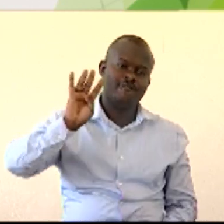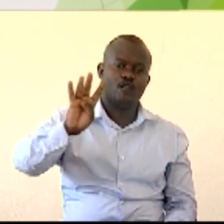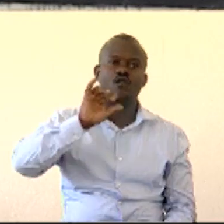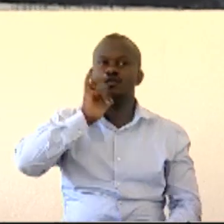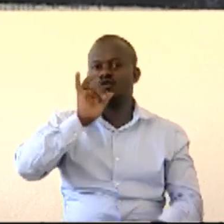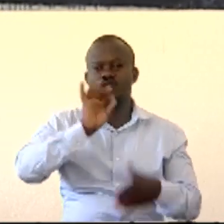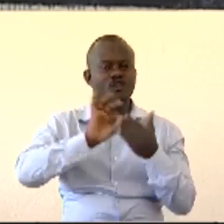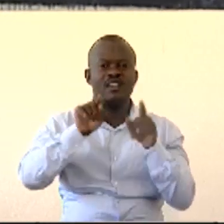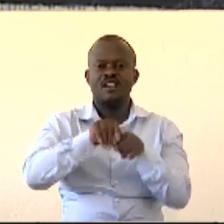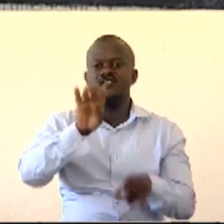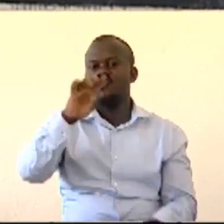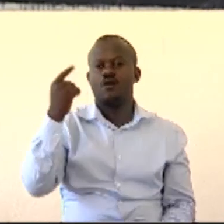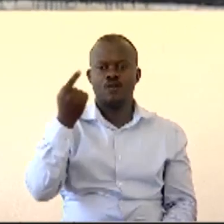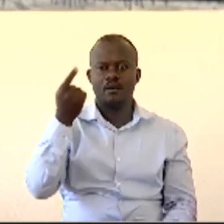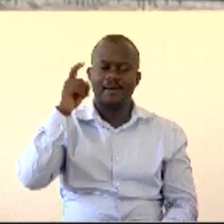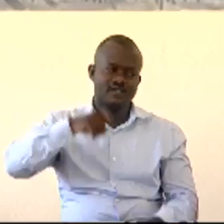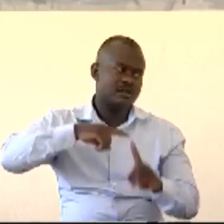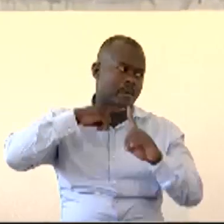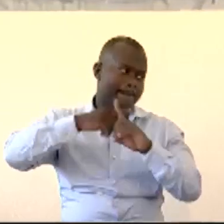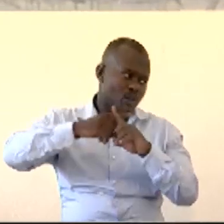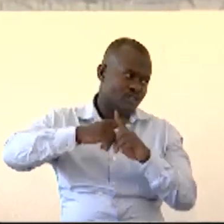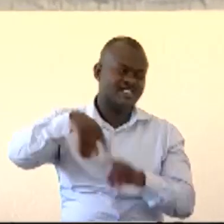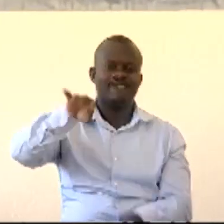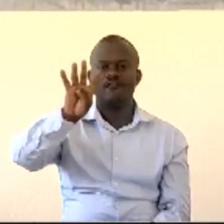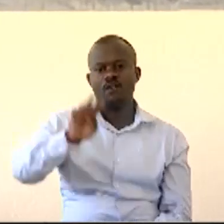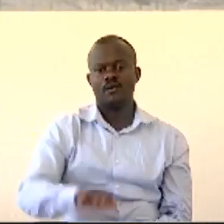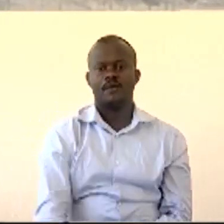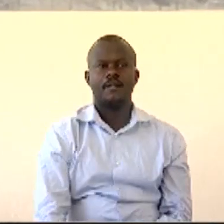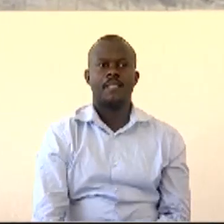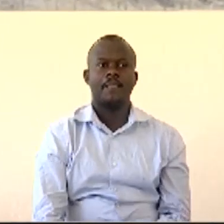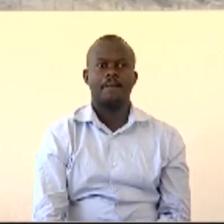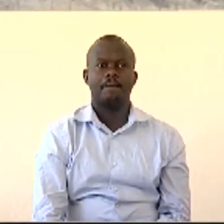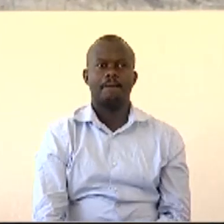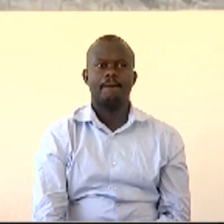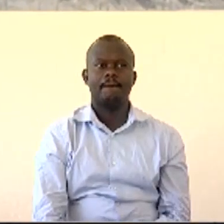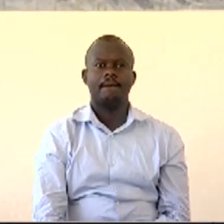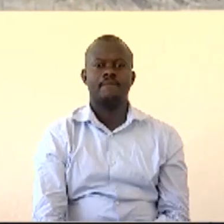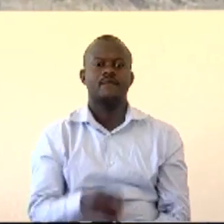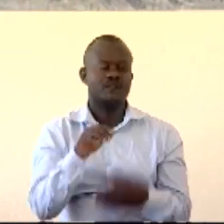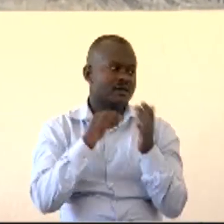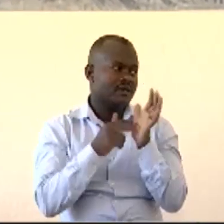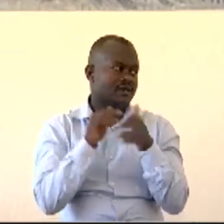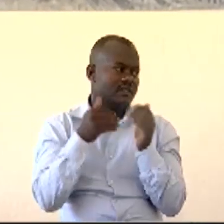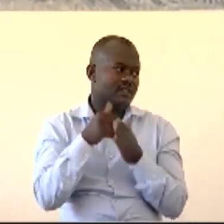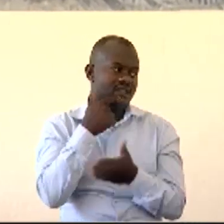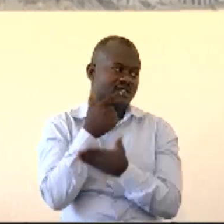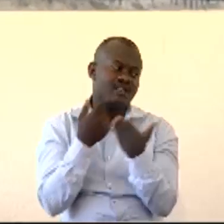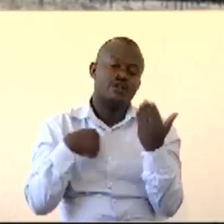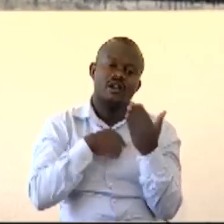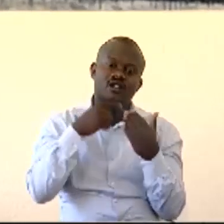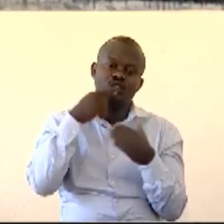write it as 4 only. +4. So meaning the sulfur dioxide we are talking